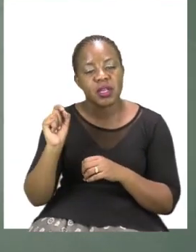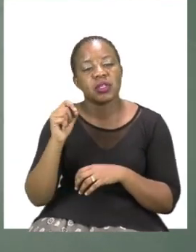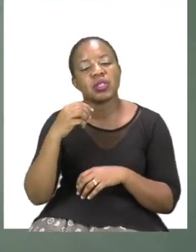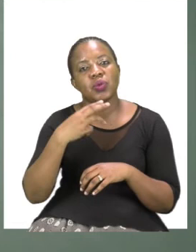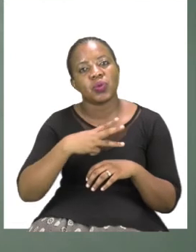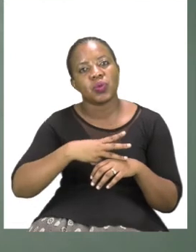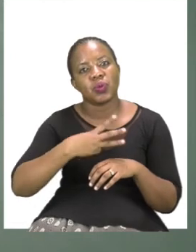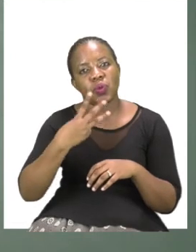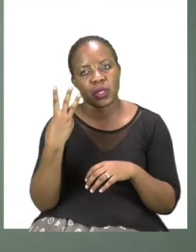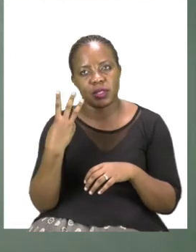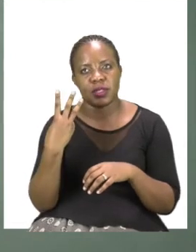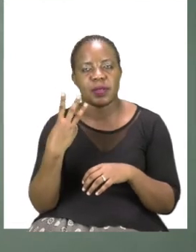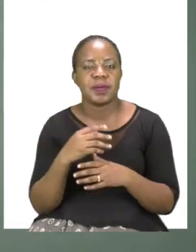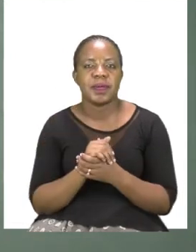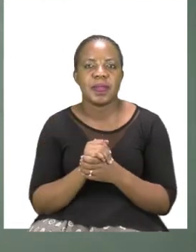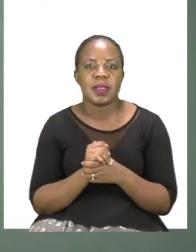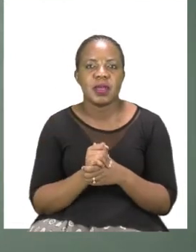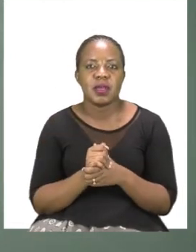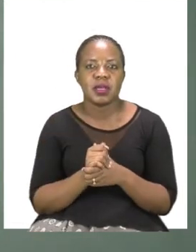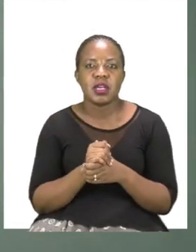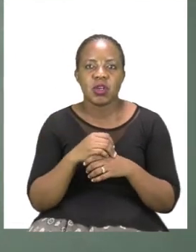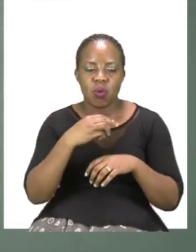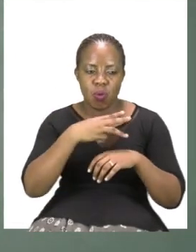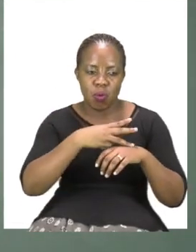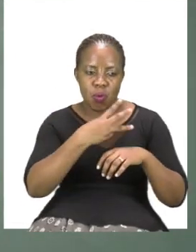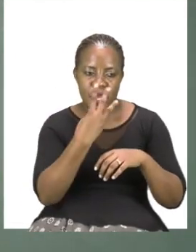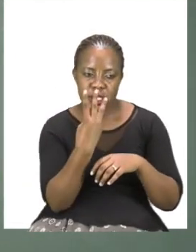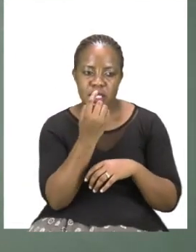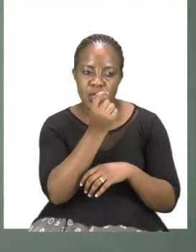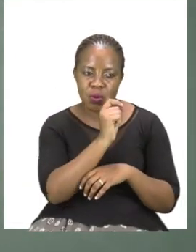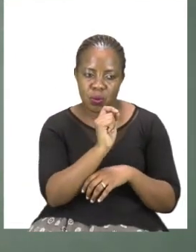then you write the number, which is